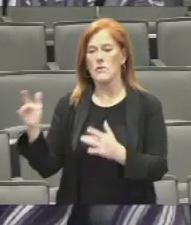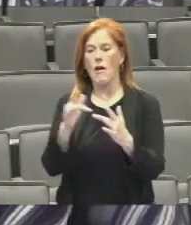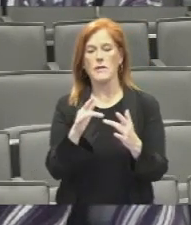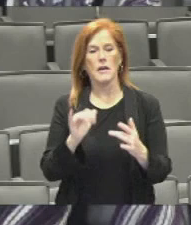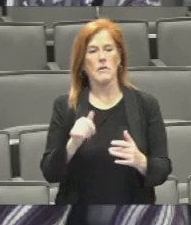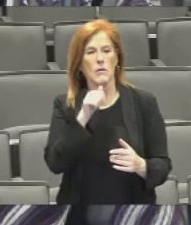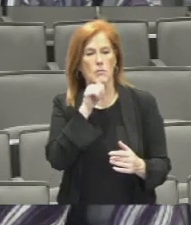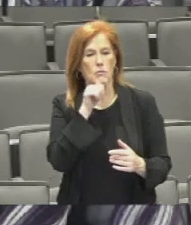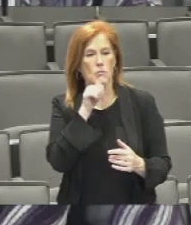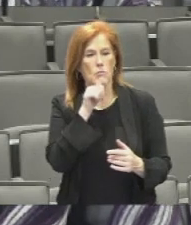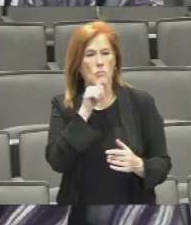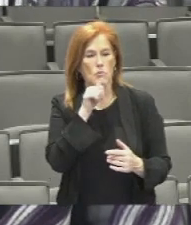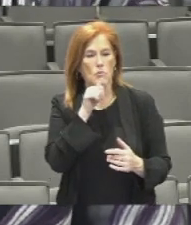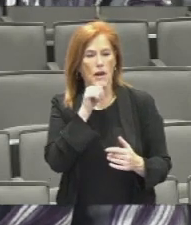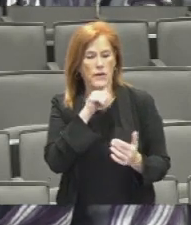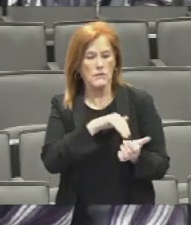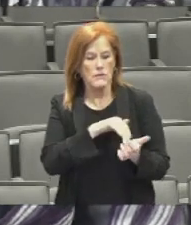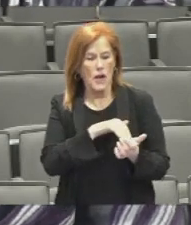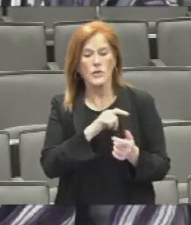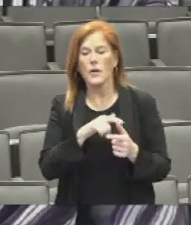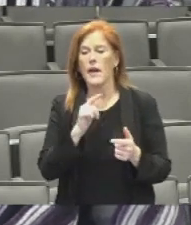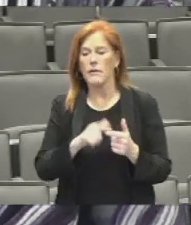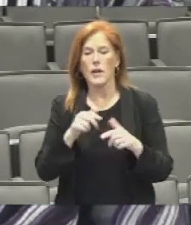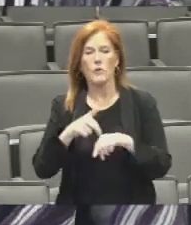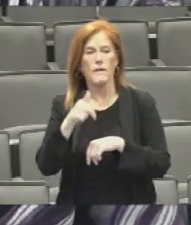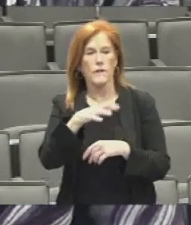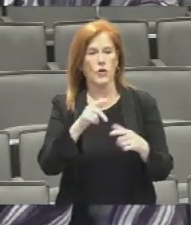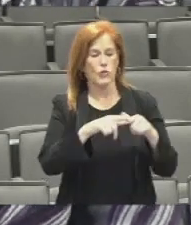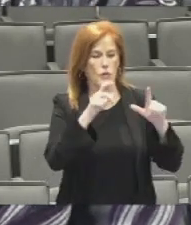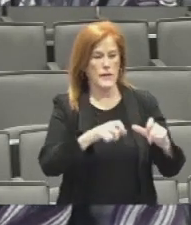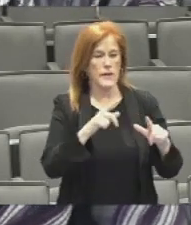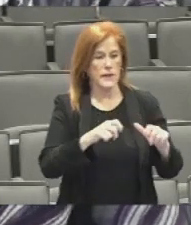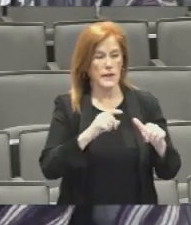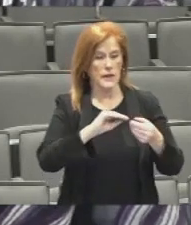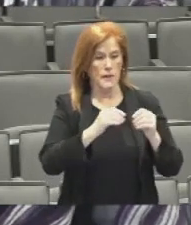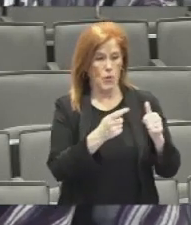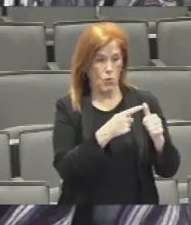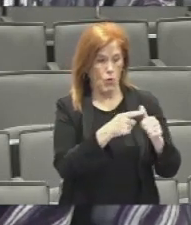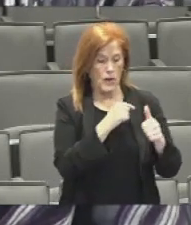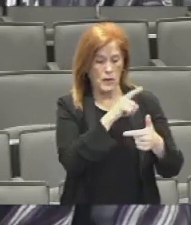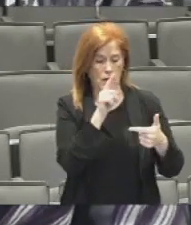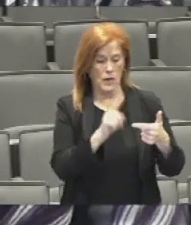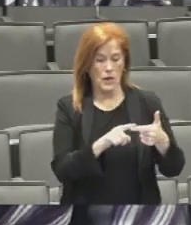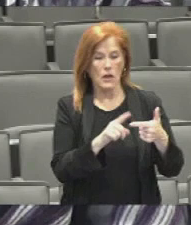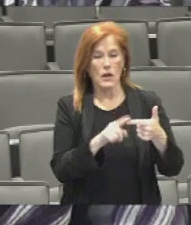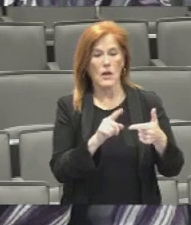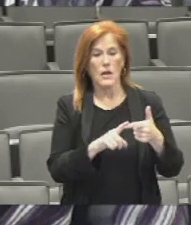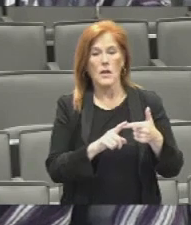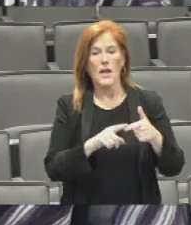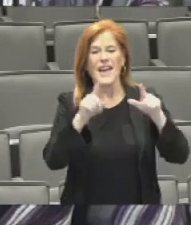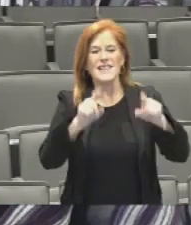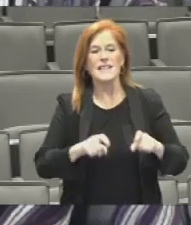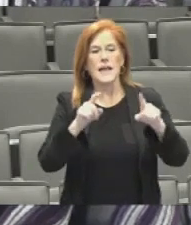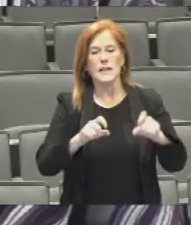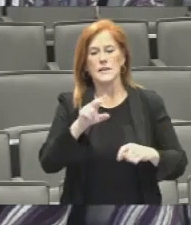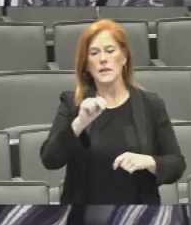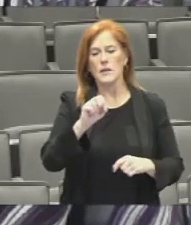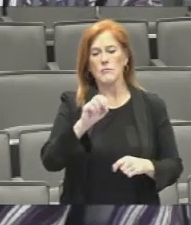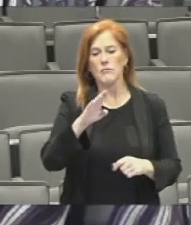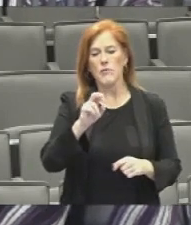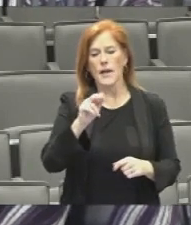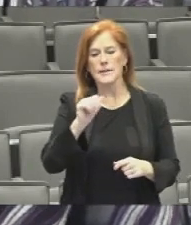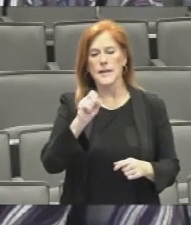be referred to testing. So that's number one. Number two is Test Nebraska, which is this